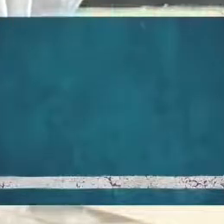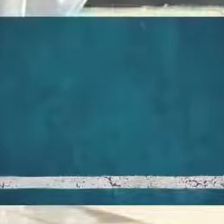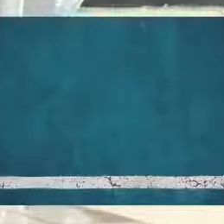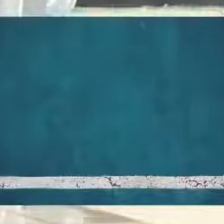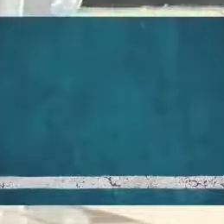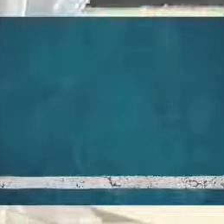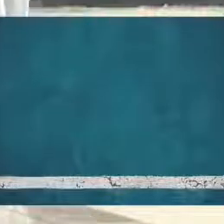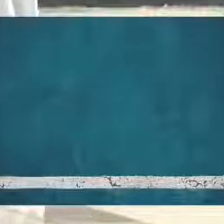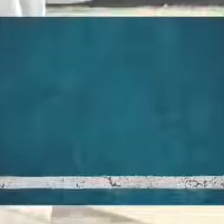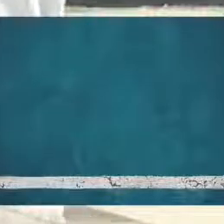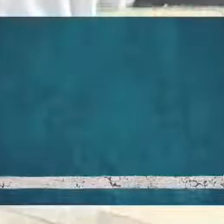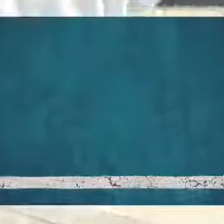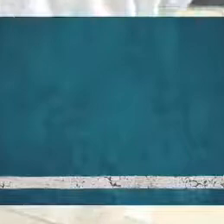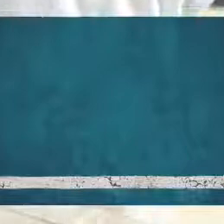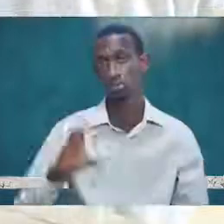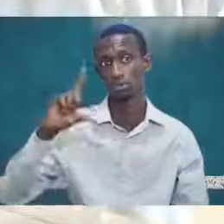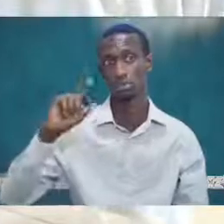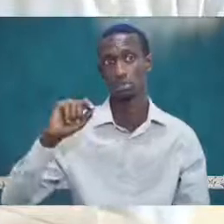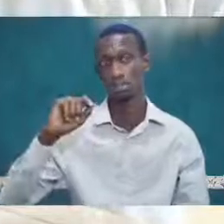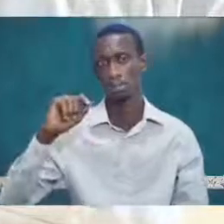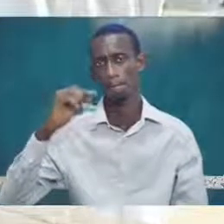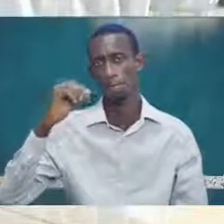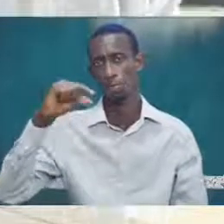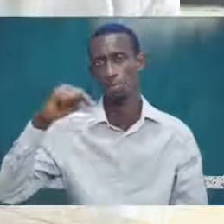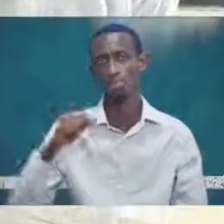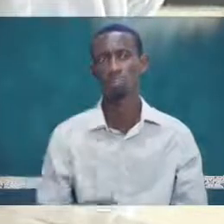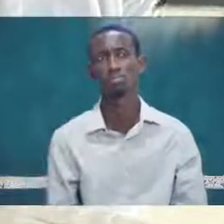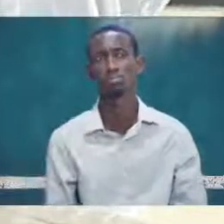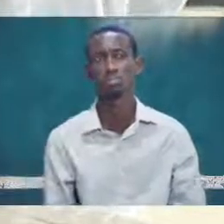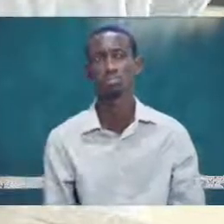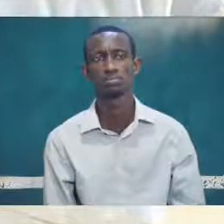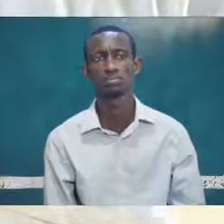magnesium chloride plus zinc.